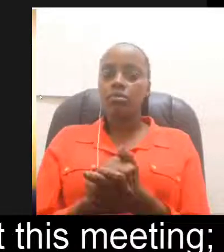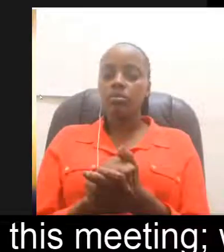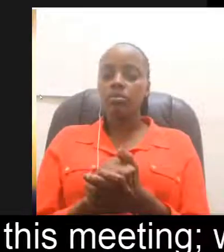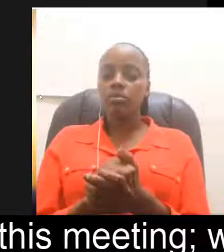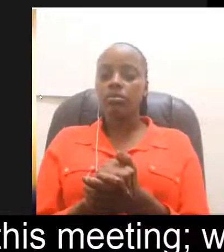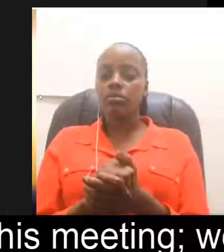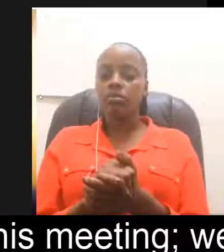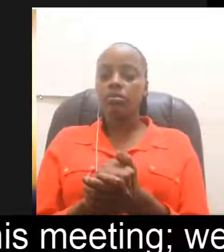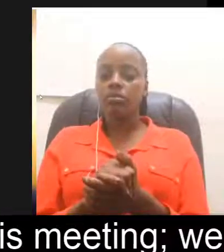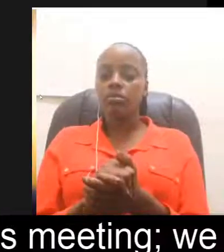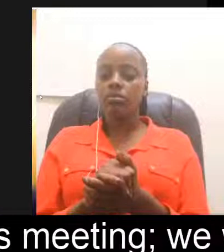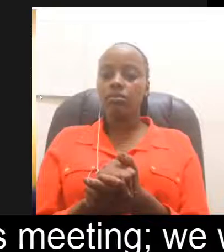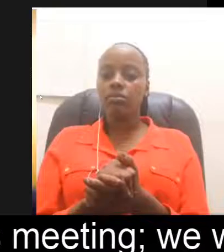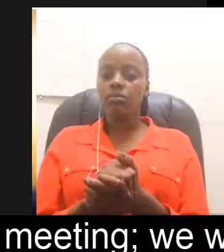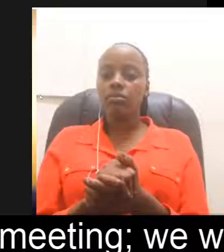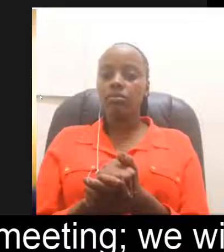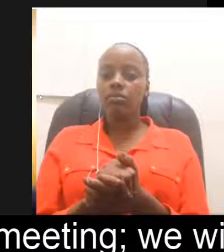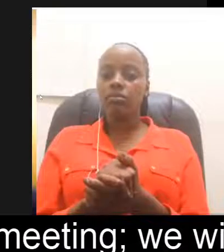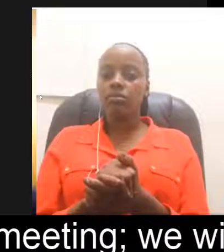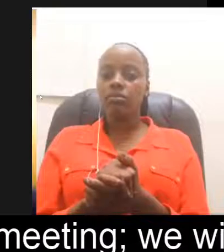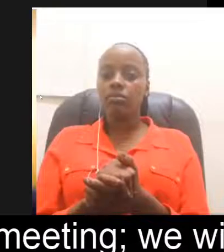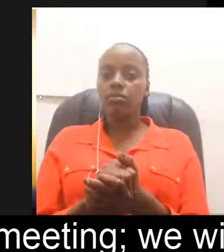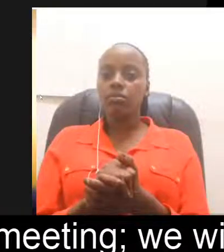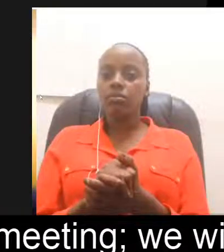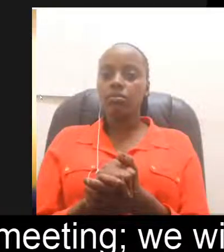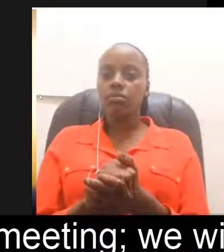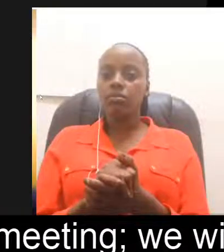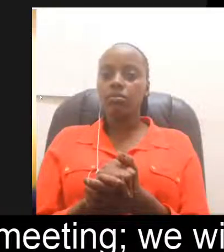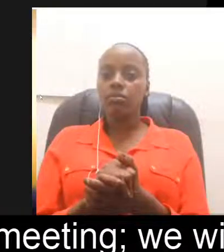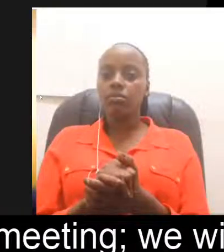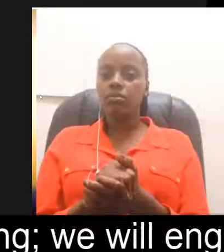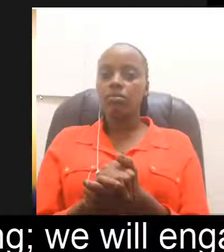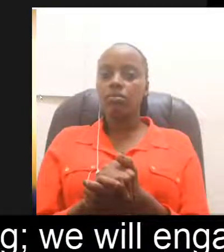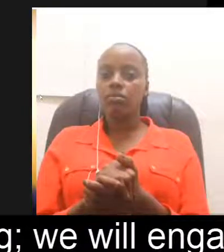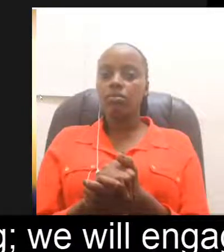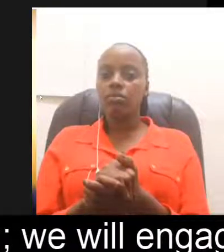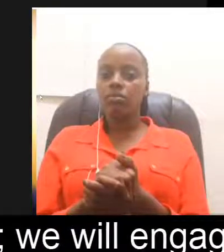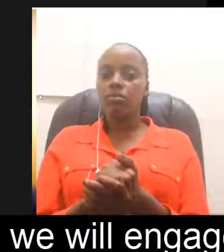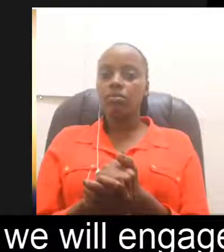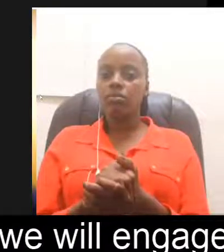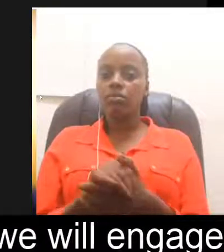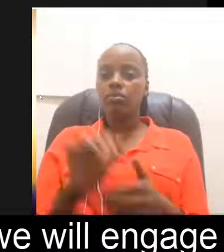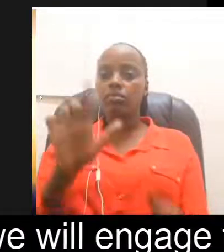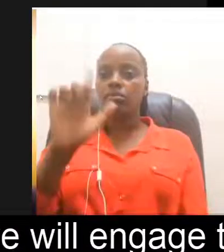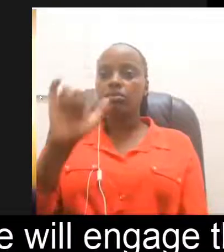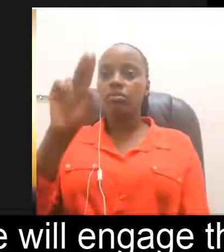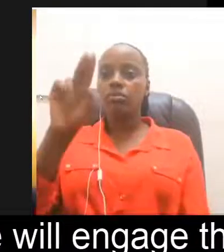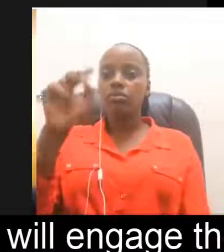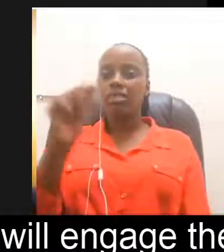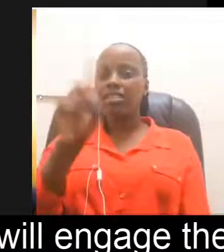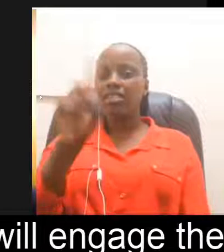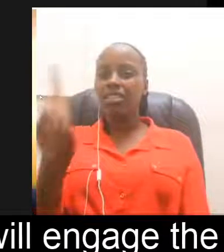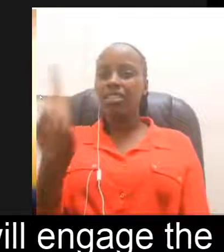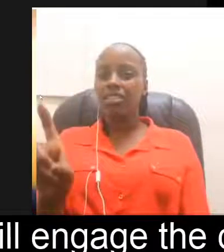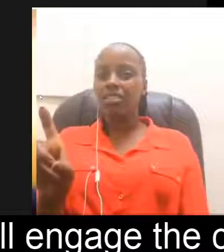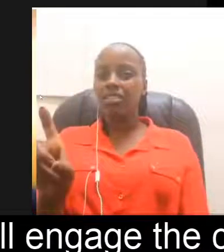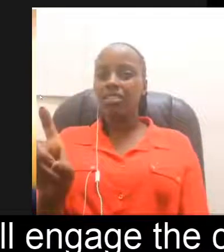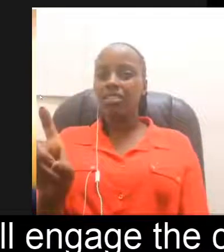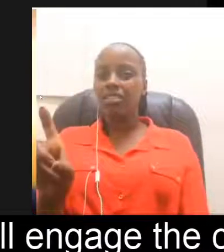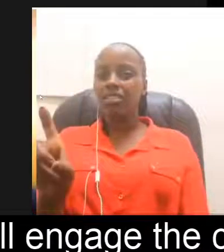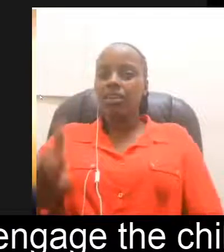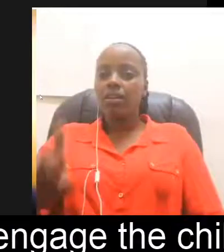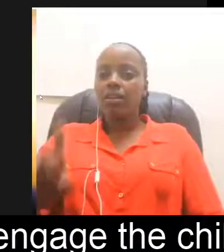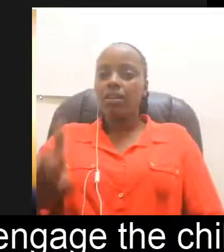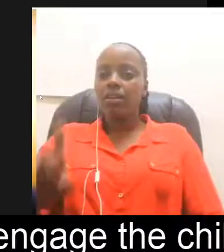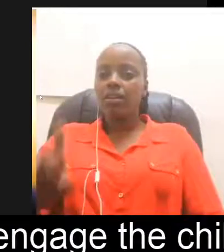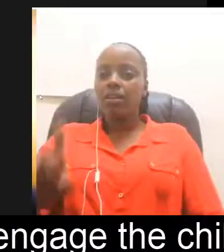Anita? Sorry. Is that Lynette? This is Lynette. Okay,